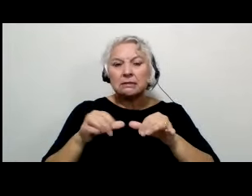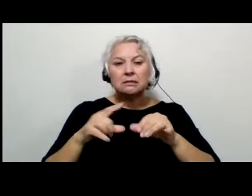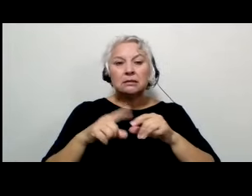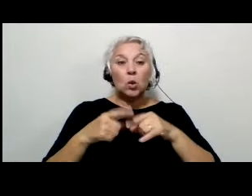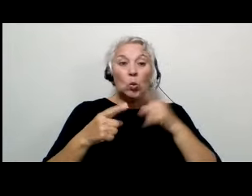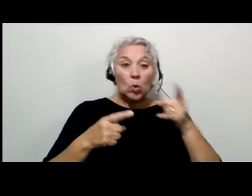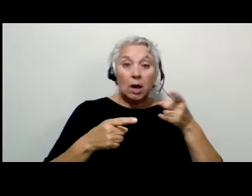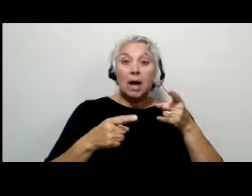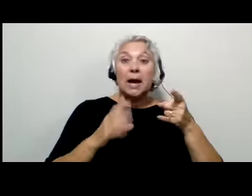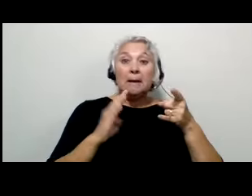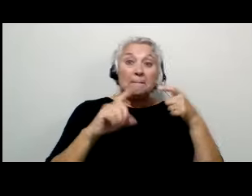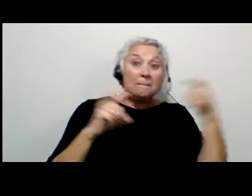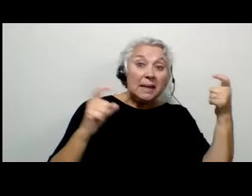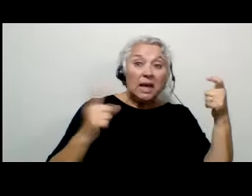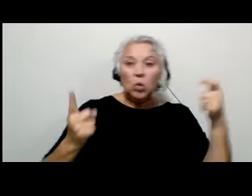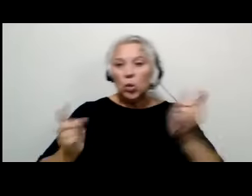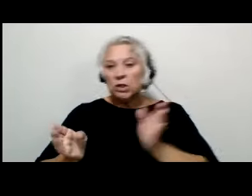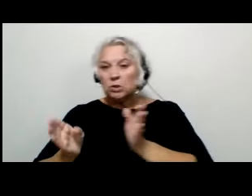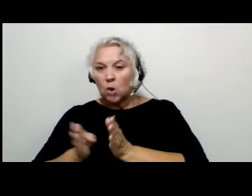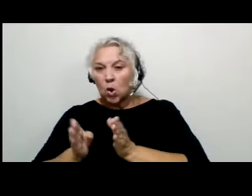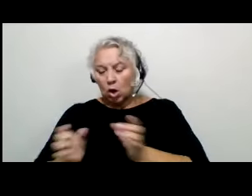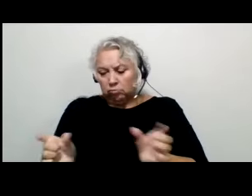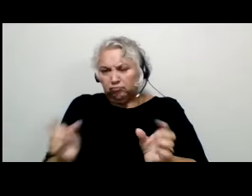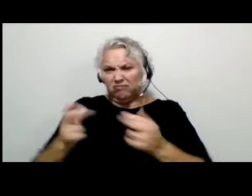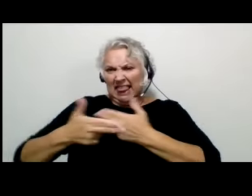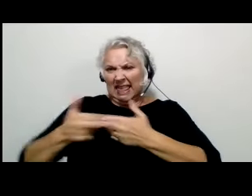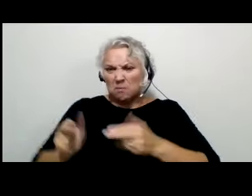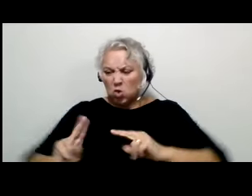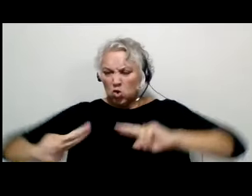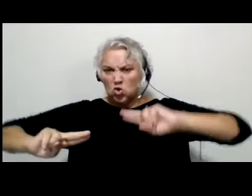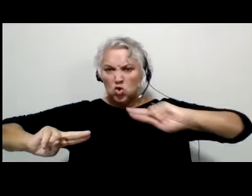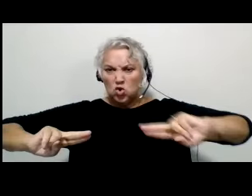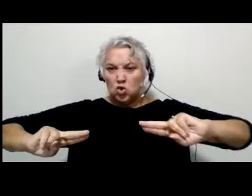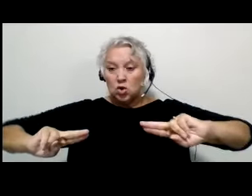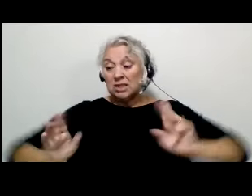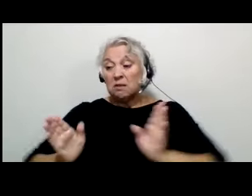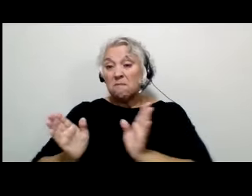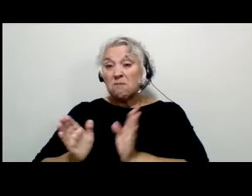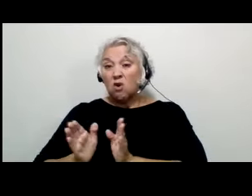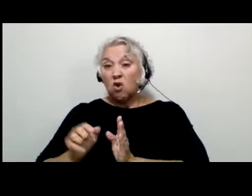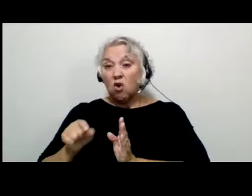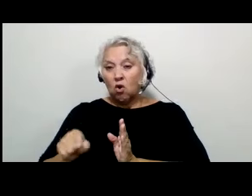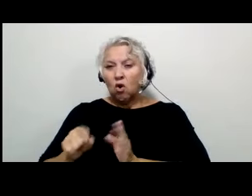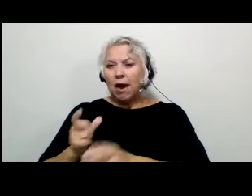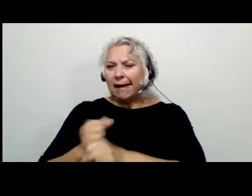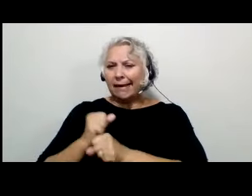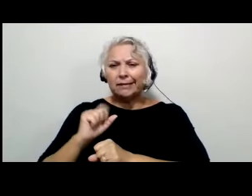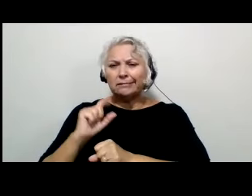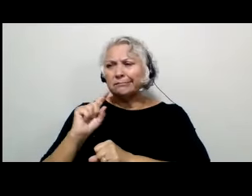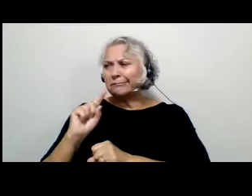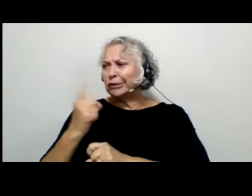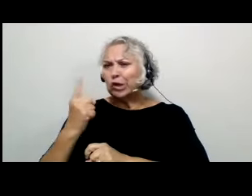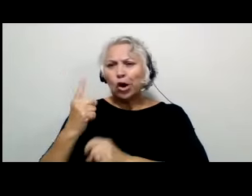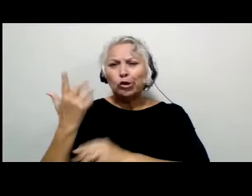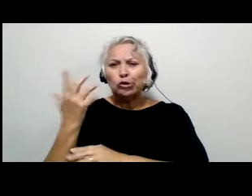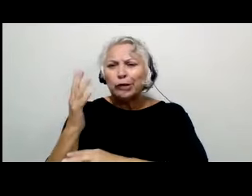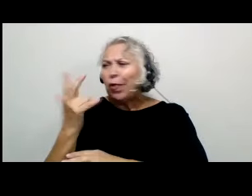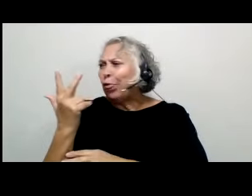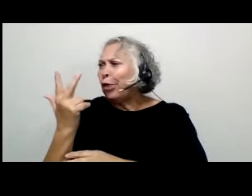labeled big, one labeled small. Those smaller containers I get at the Dollar Tree, and they're 3